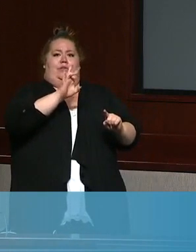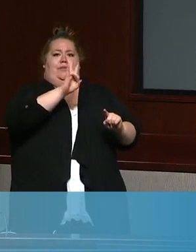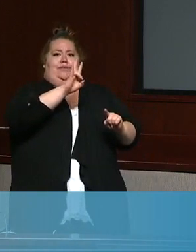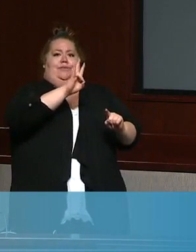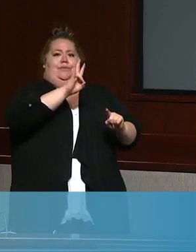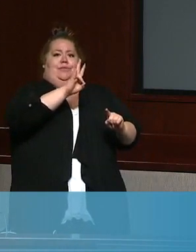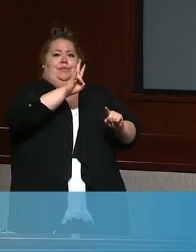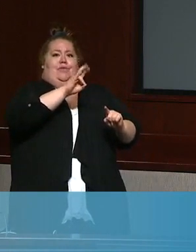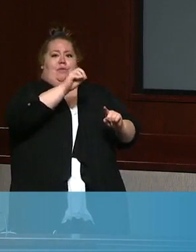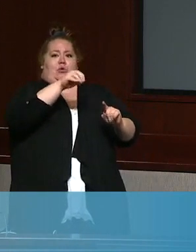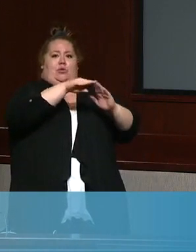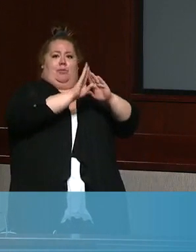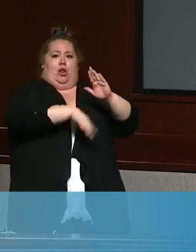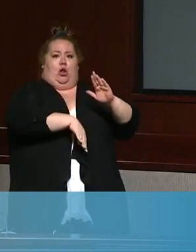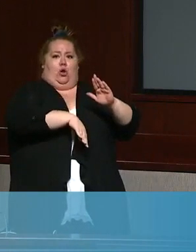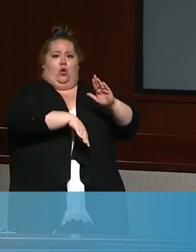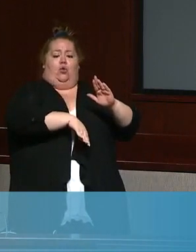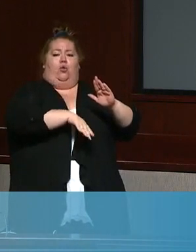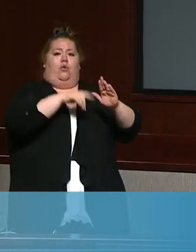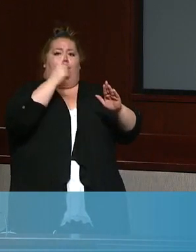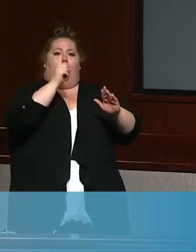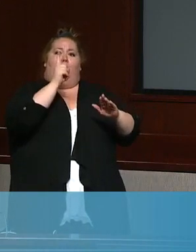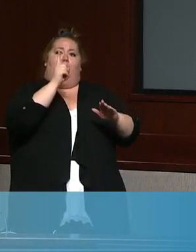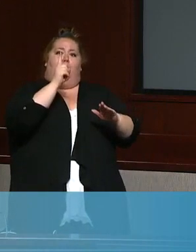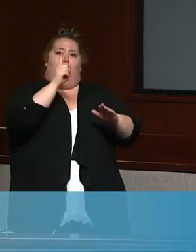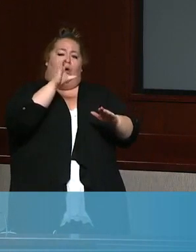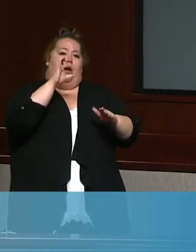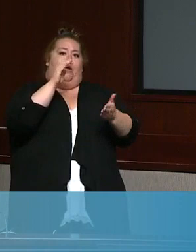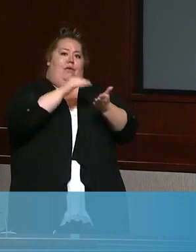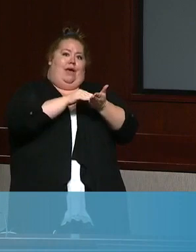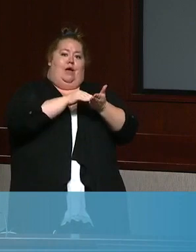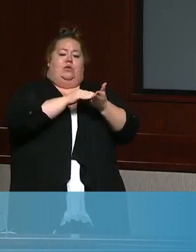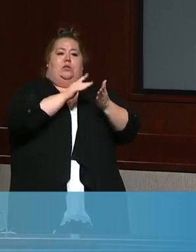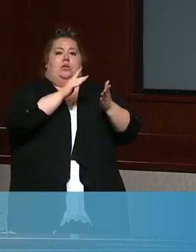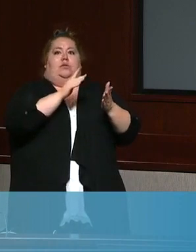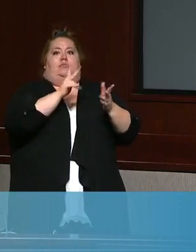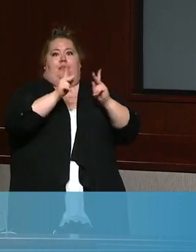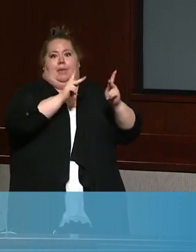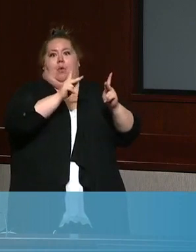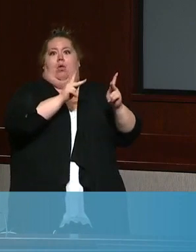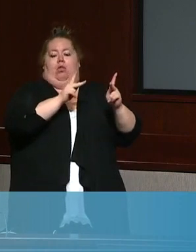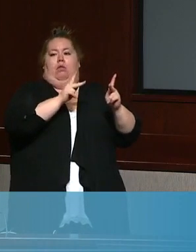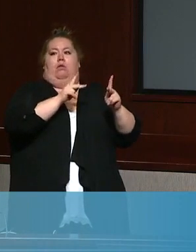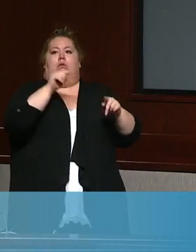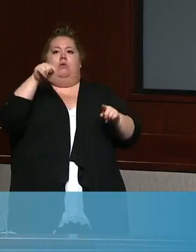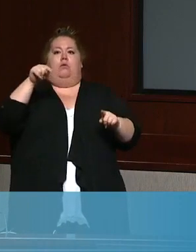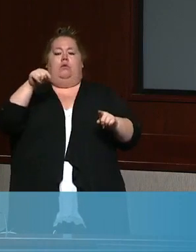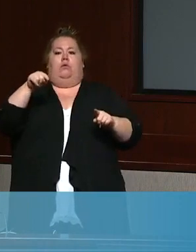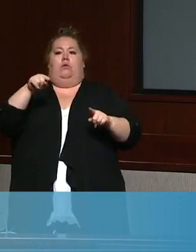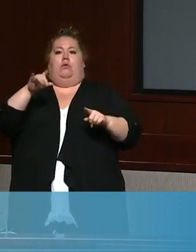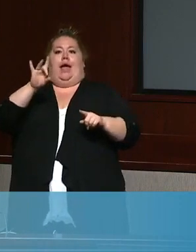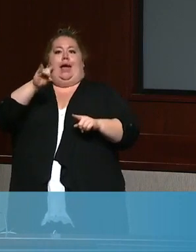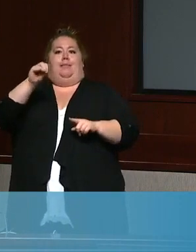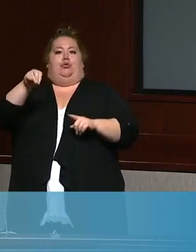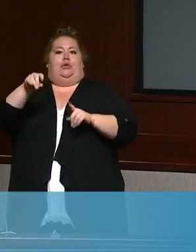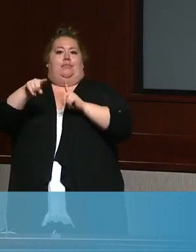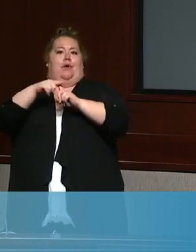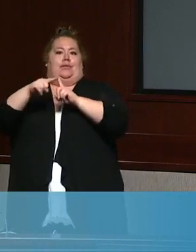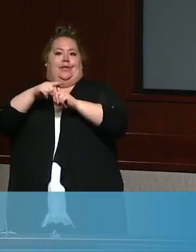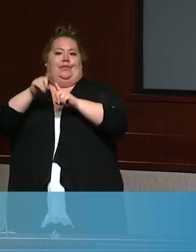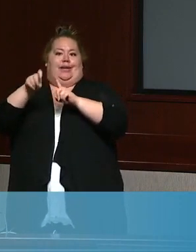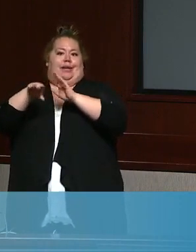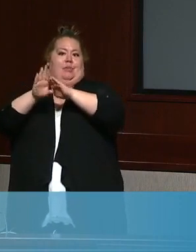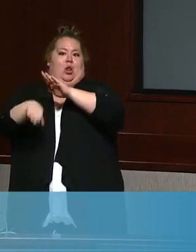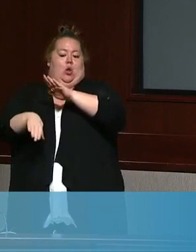7 or below per 100,000, and we have to achieve an 8% testing positivity rate or below. And we